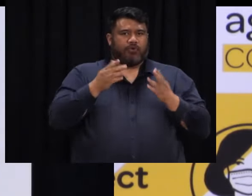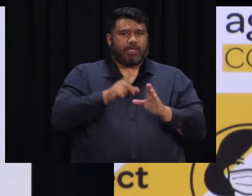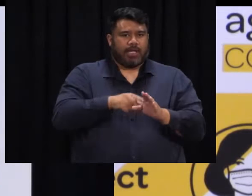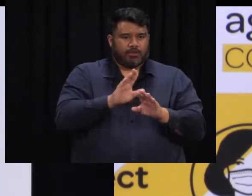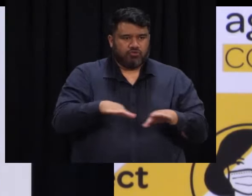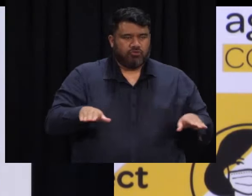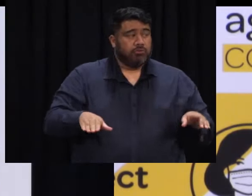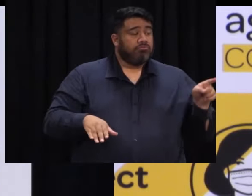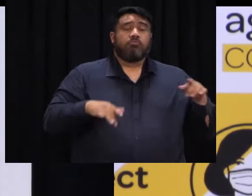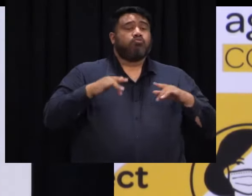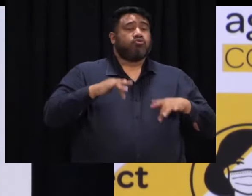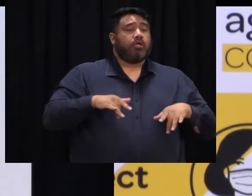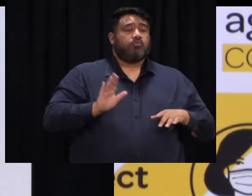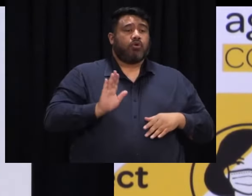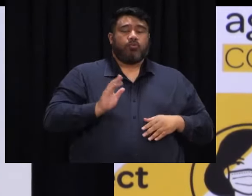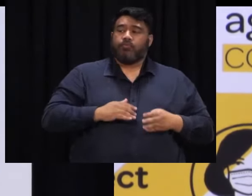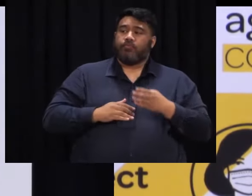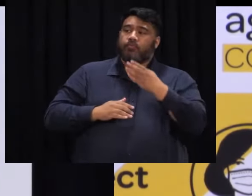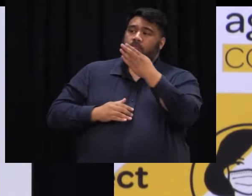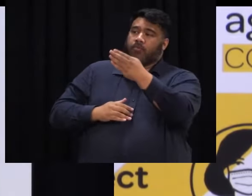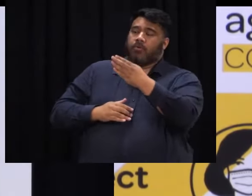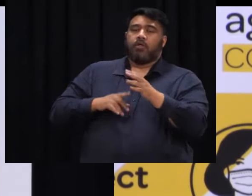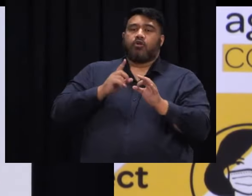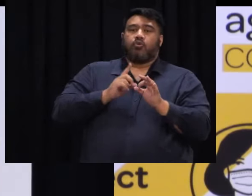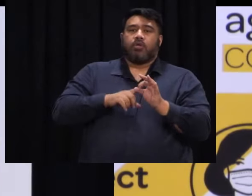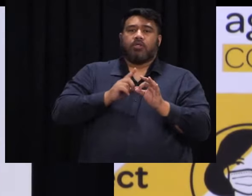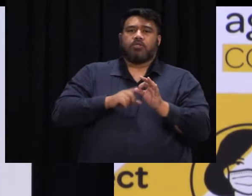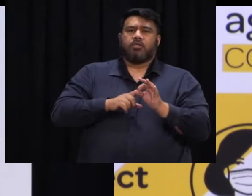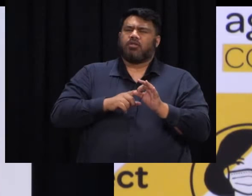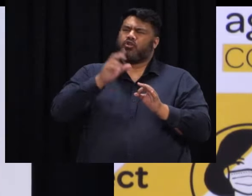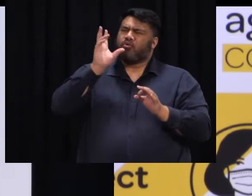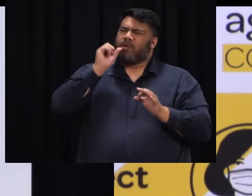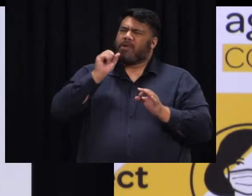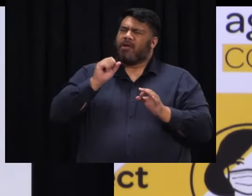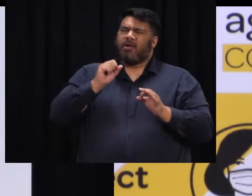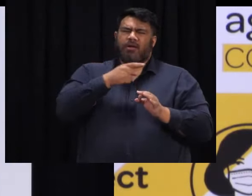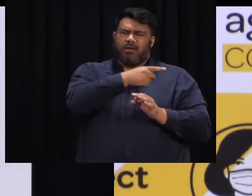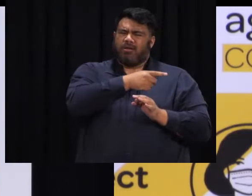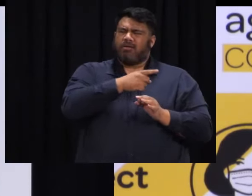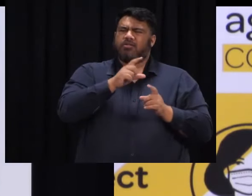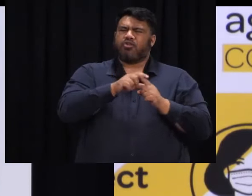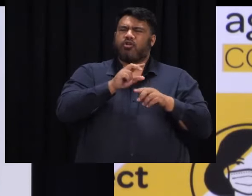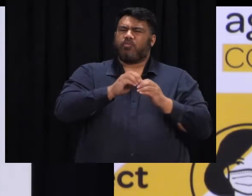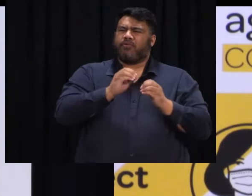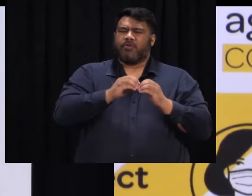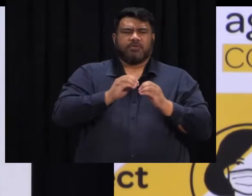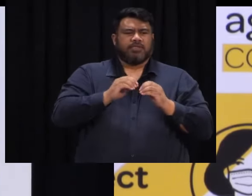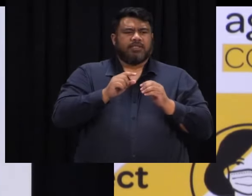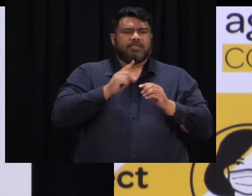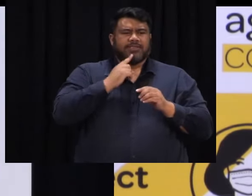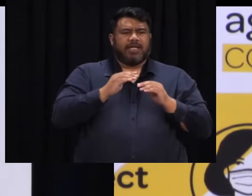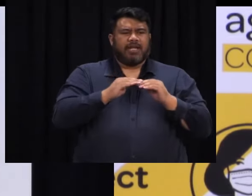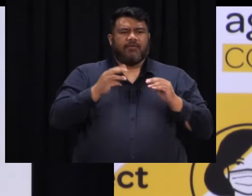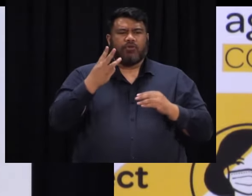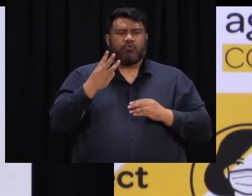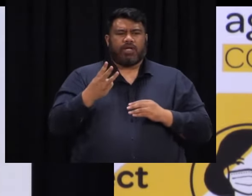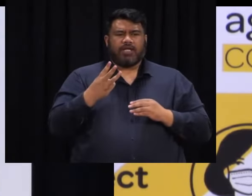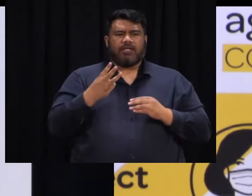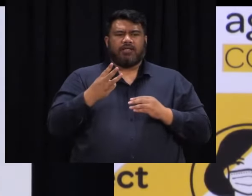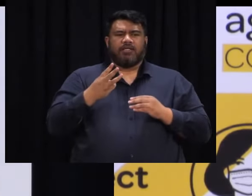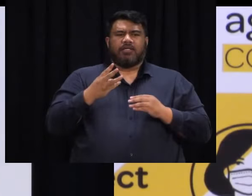no. So, Dr. Bloomfield said that under level 3 there's still a zero tolerance approach to COVID-19. Are you saying that